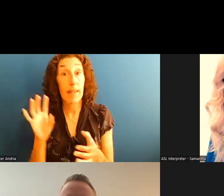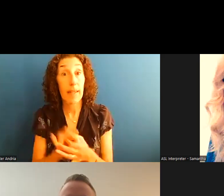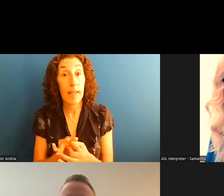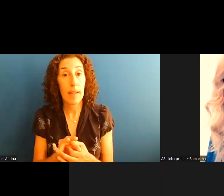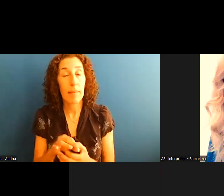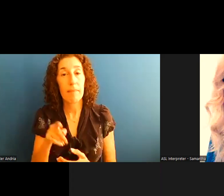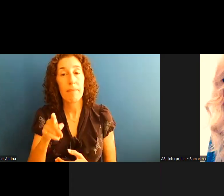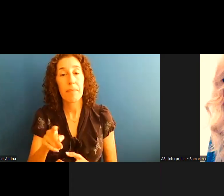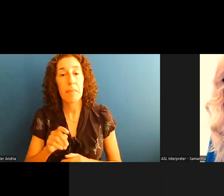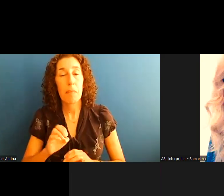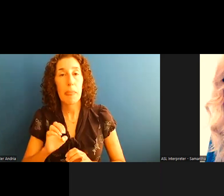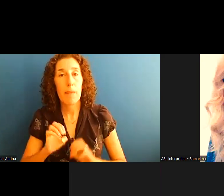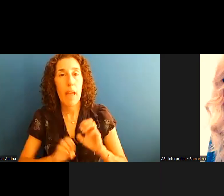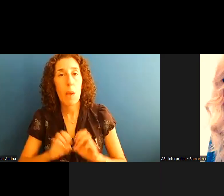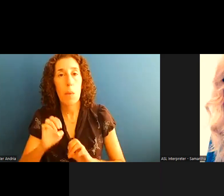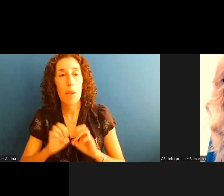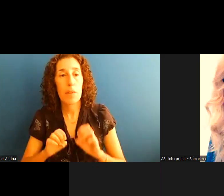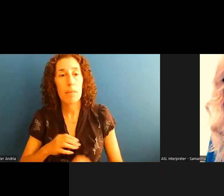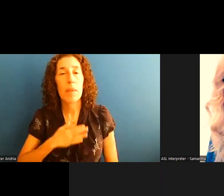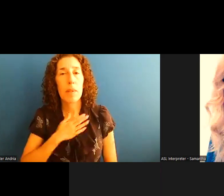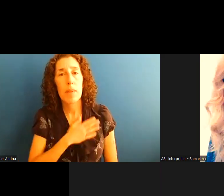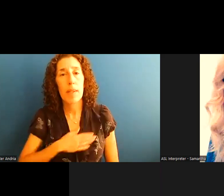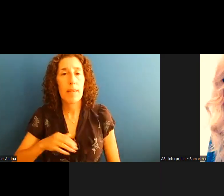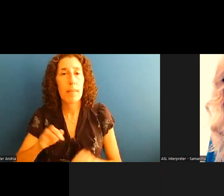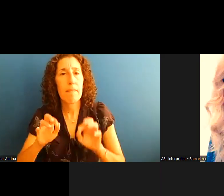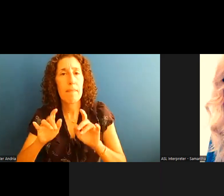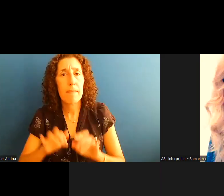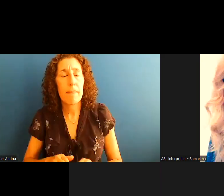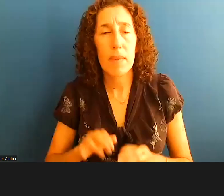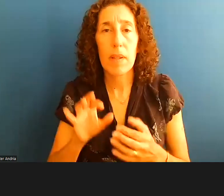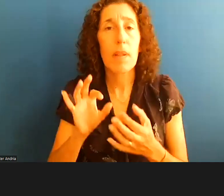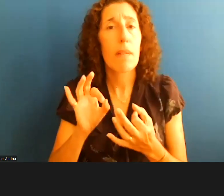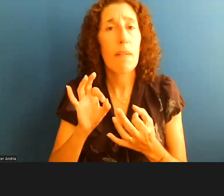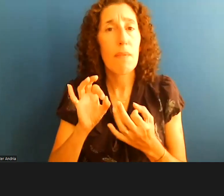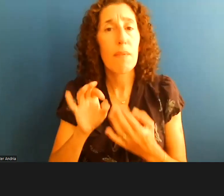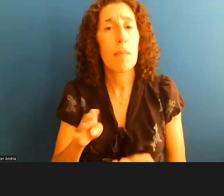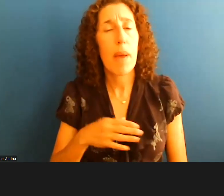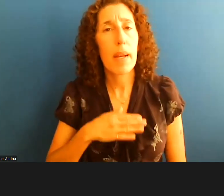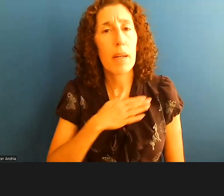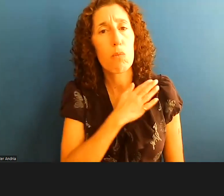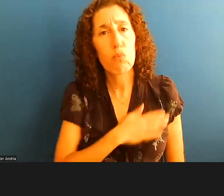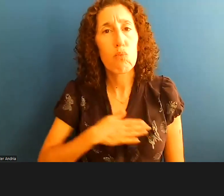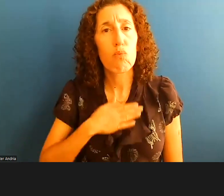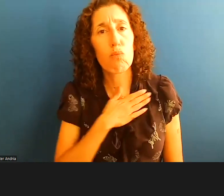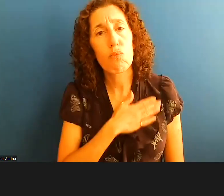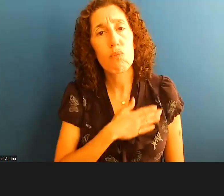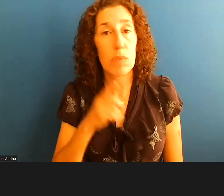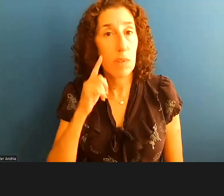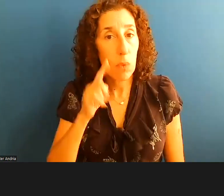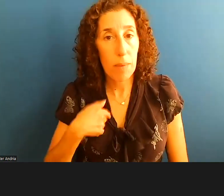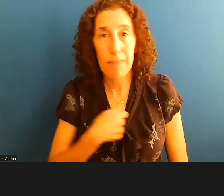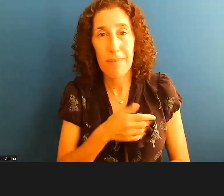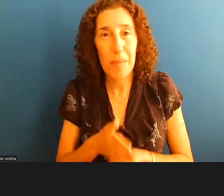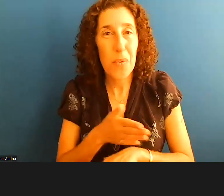chat. We greatly appreciate all feedback as we're constantly striving to improve. Additionally, if you're